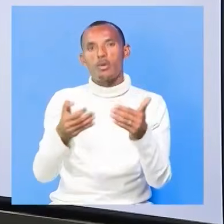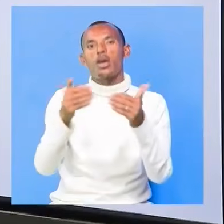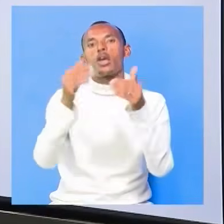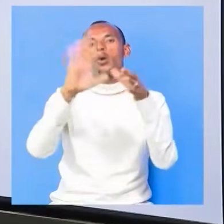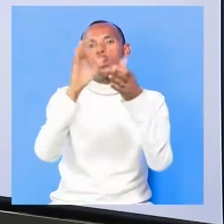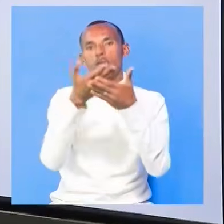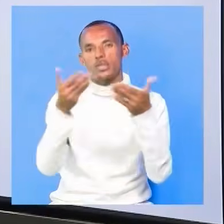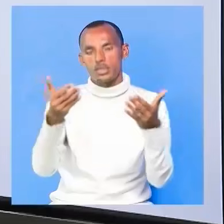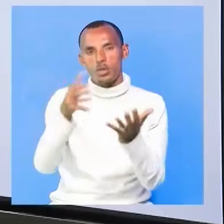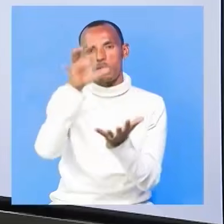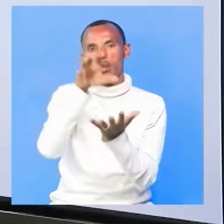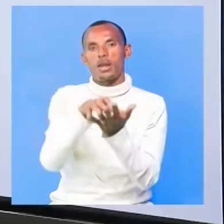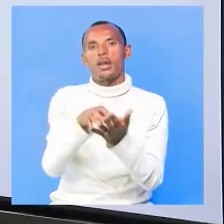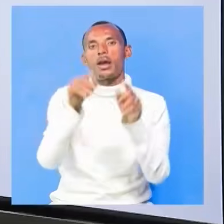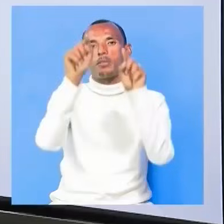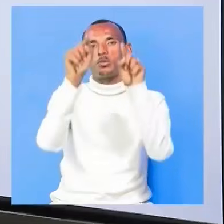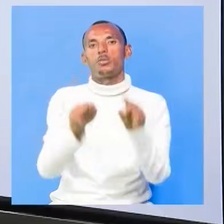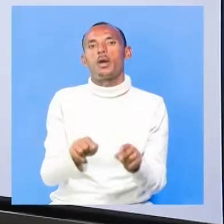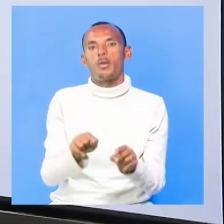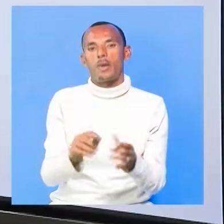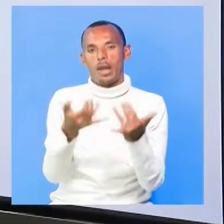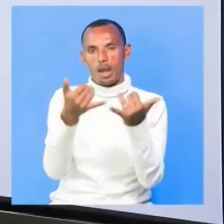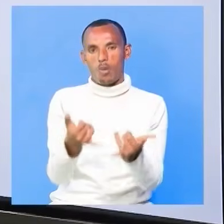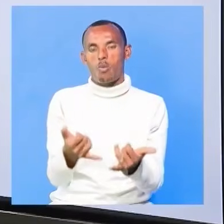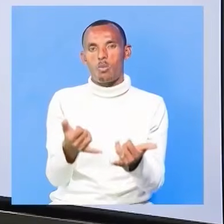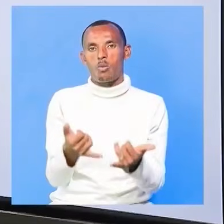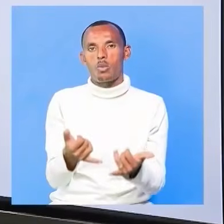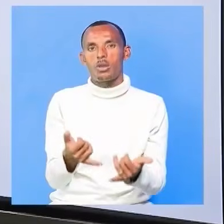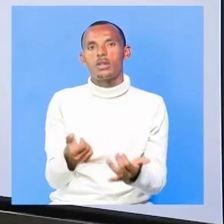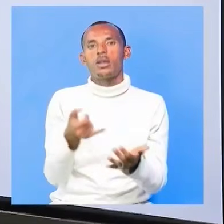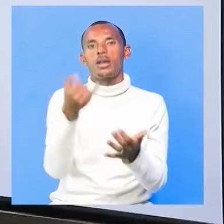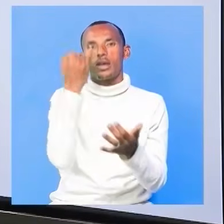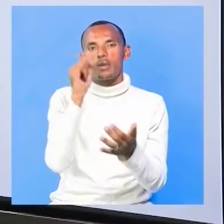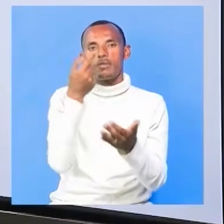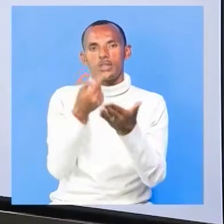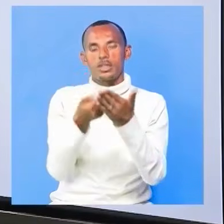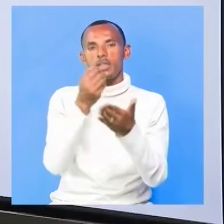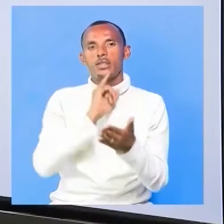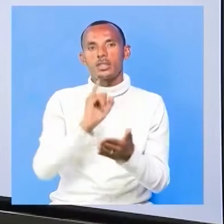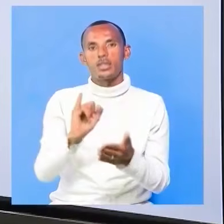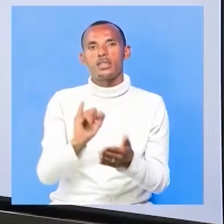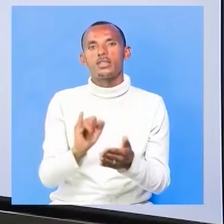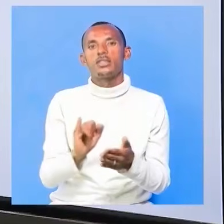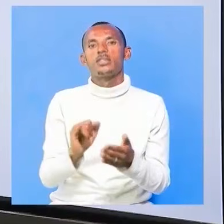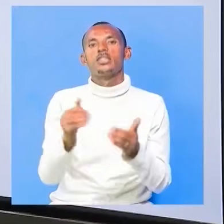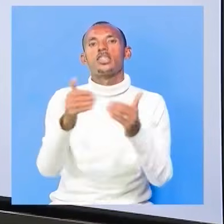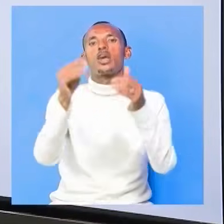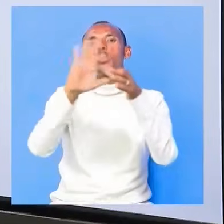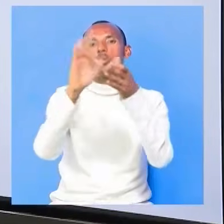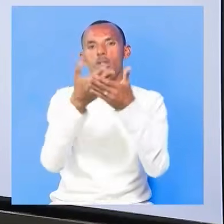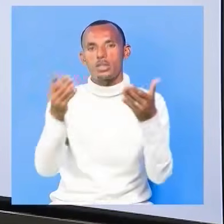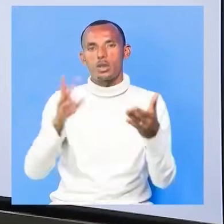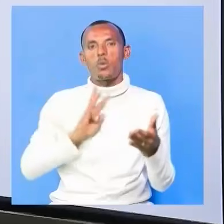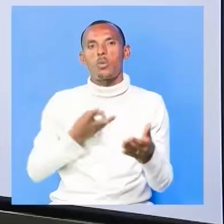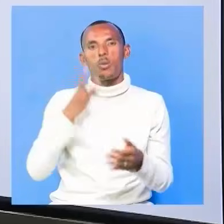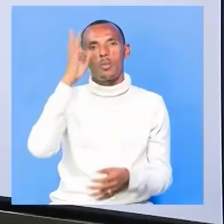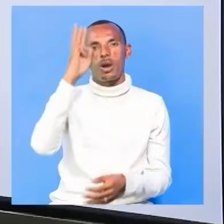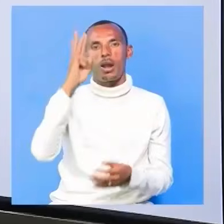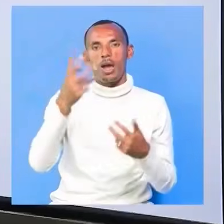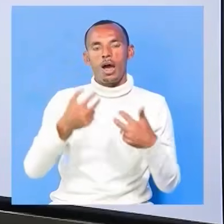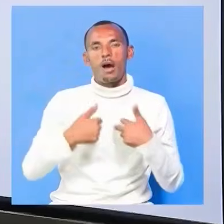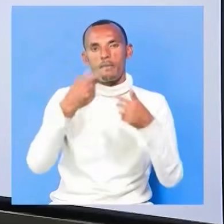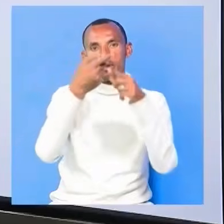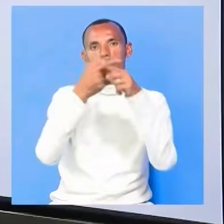of equations containing absolute value. Now, if this is the equation, we will